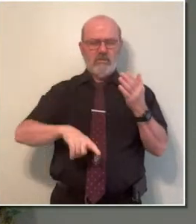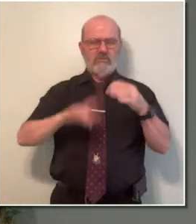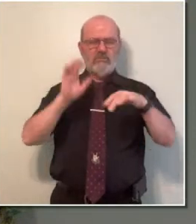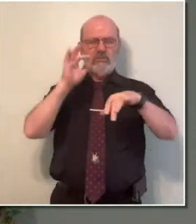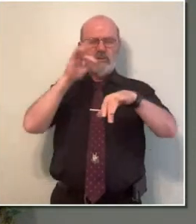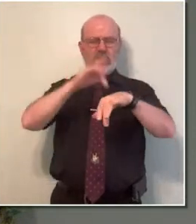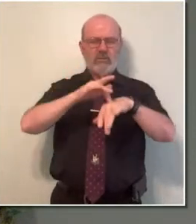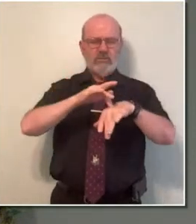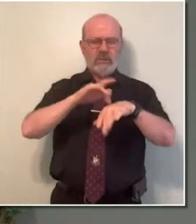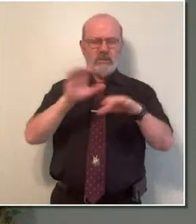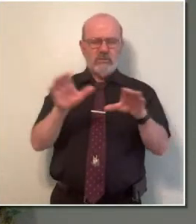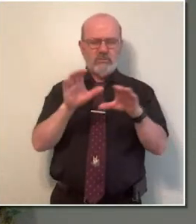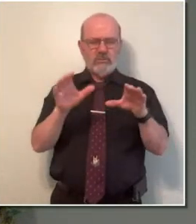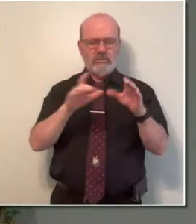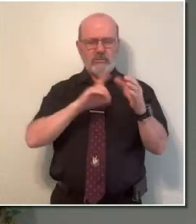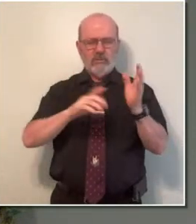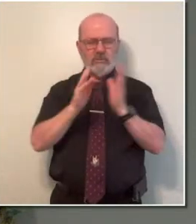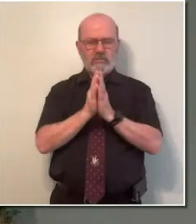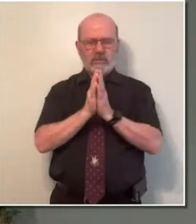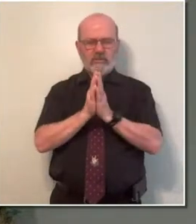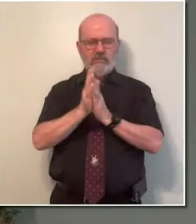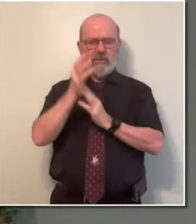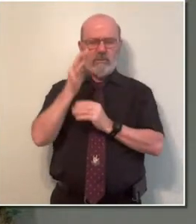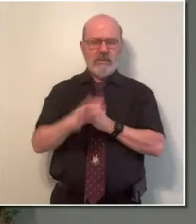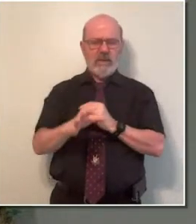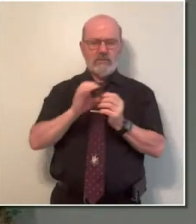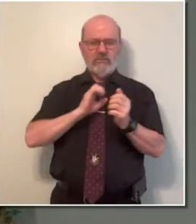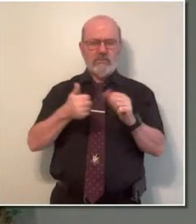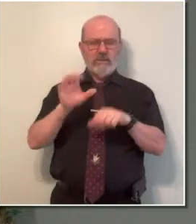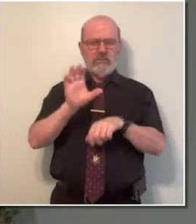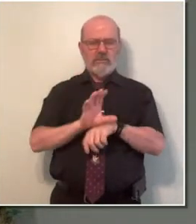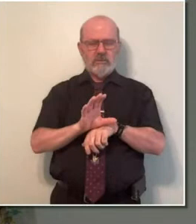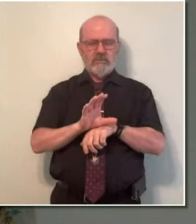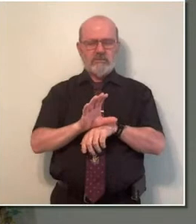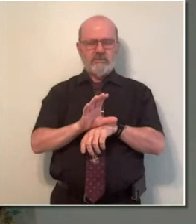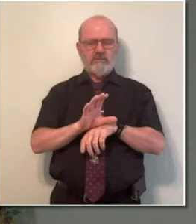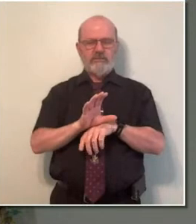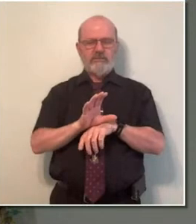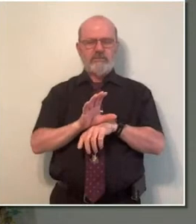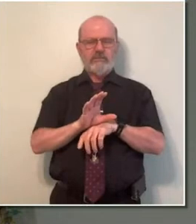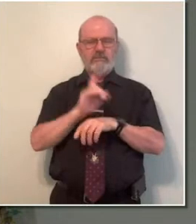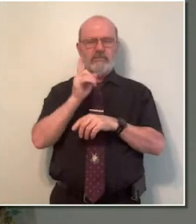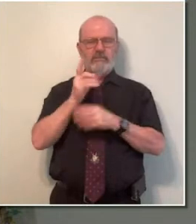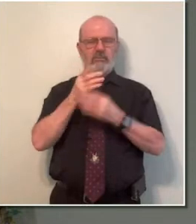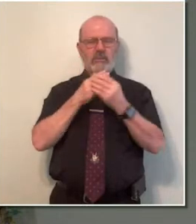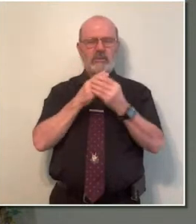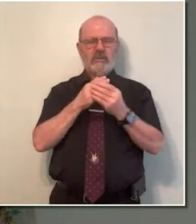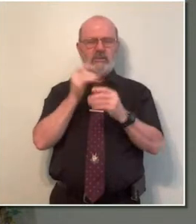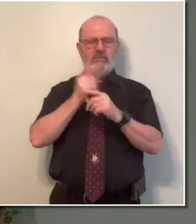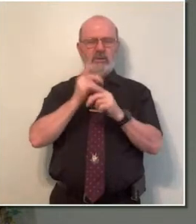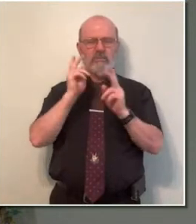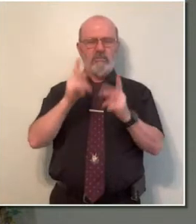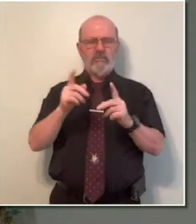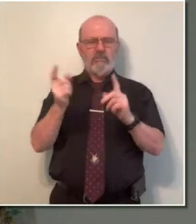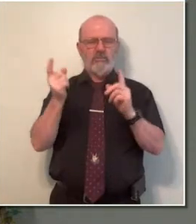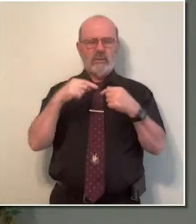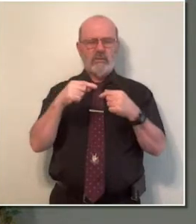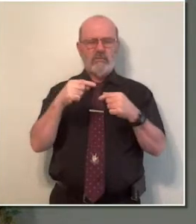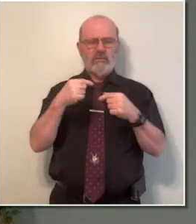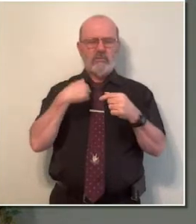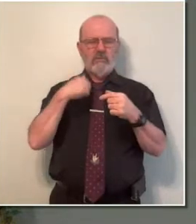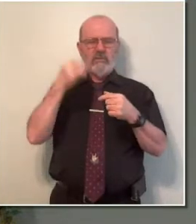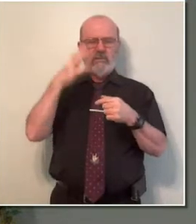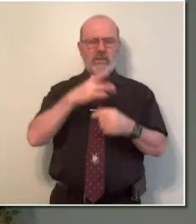doing. Lord, we pray for a pastor for Emmanuel Baptist Church, that you would lead the right man to come that would have a pastor's